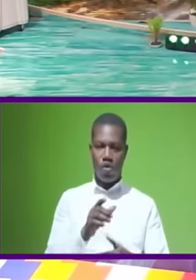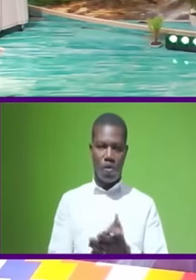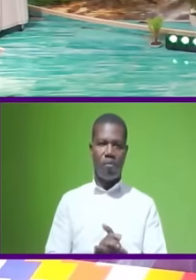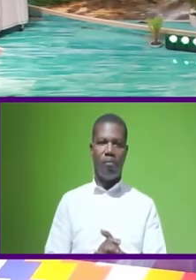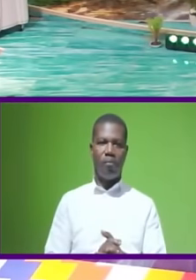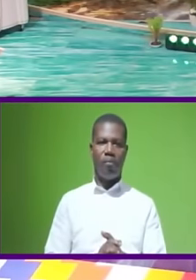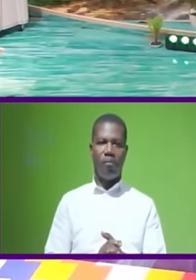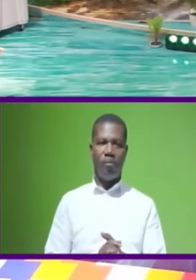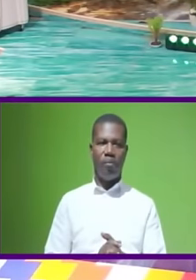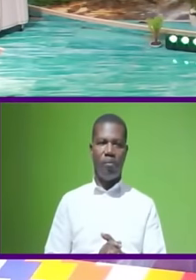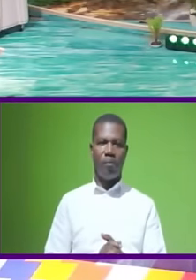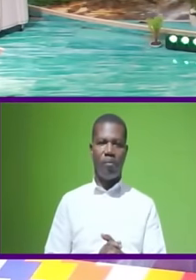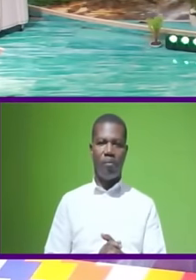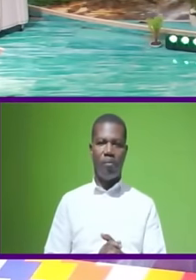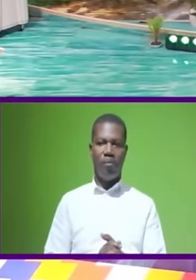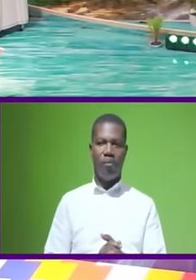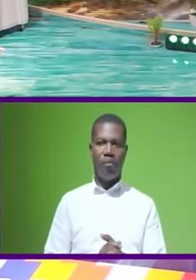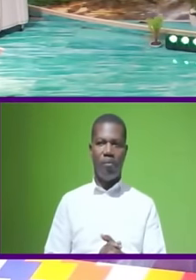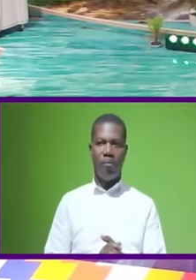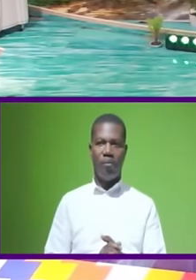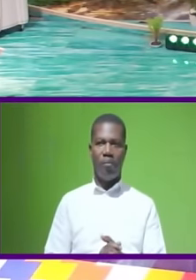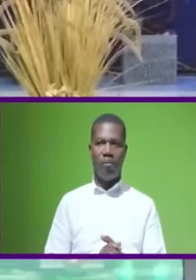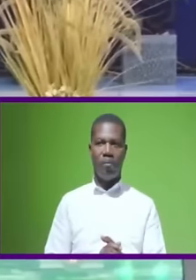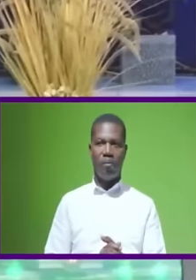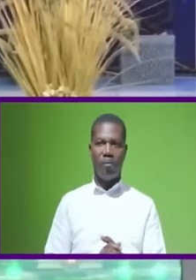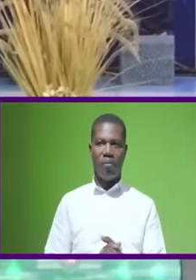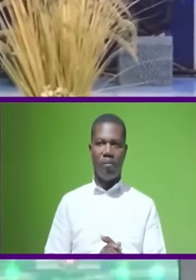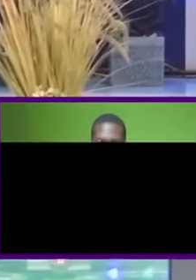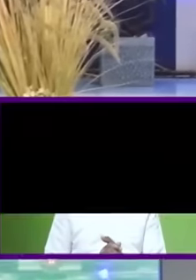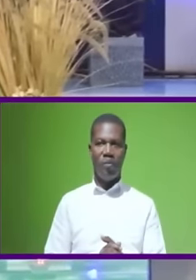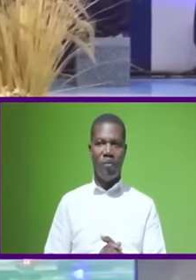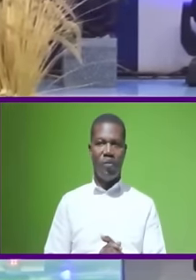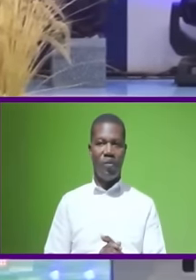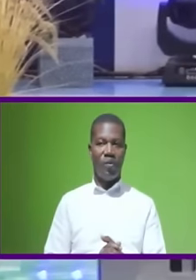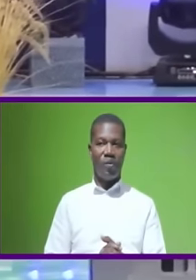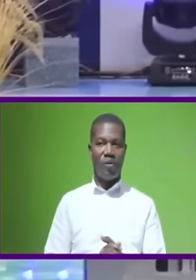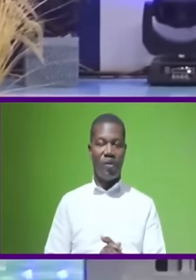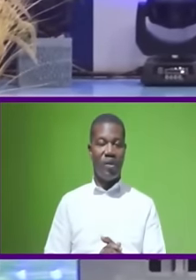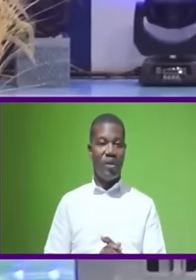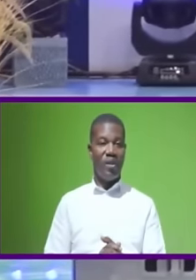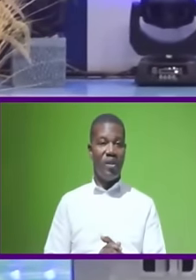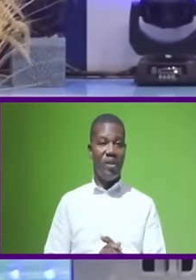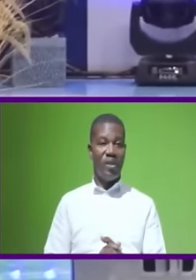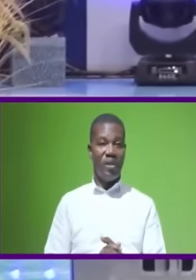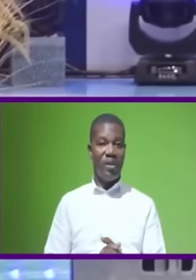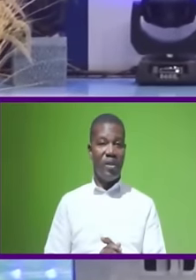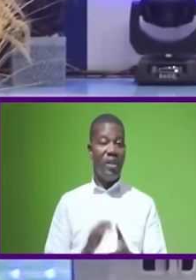Everything that I bring is about the truth.